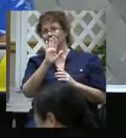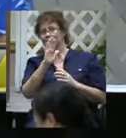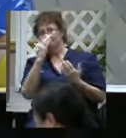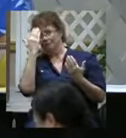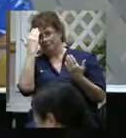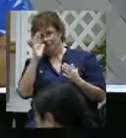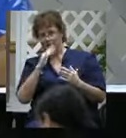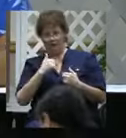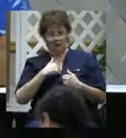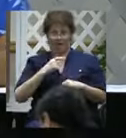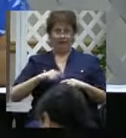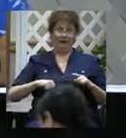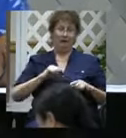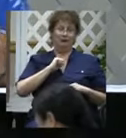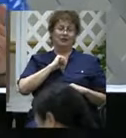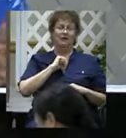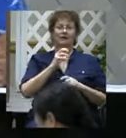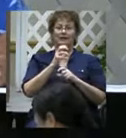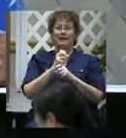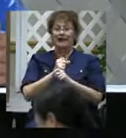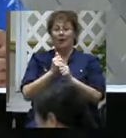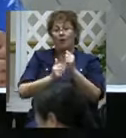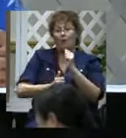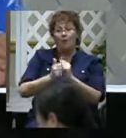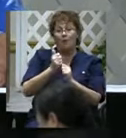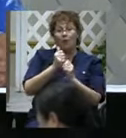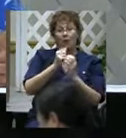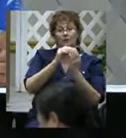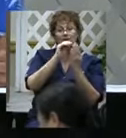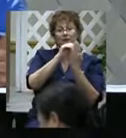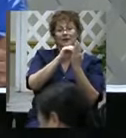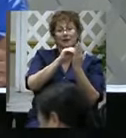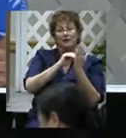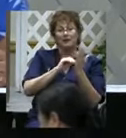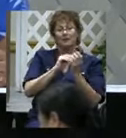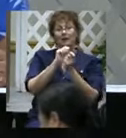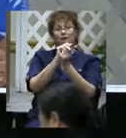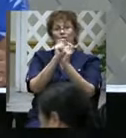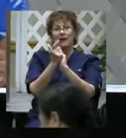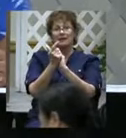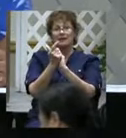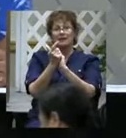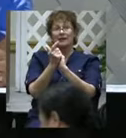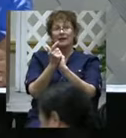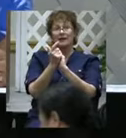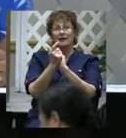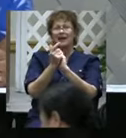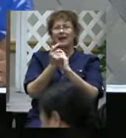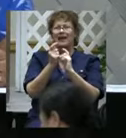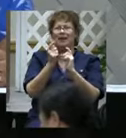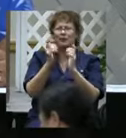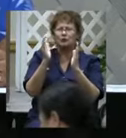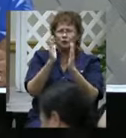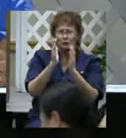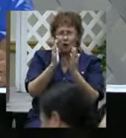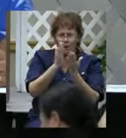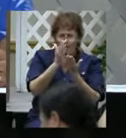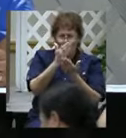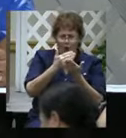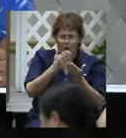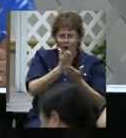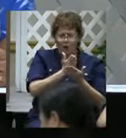this either, but is getting the majority of the document in translation, and then just worrying about those small pieces and having